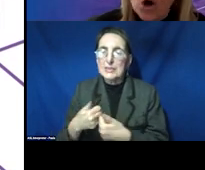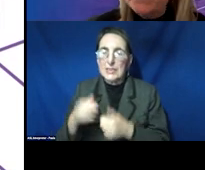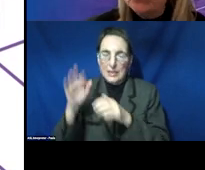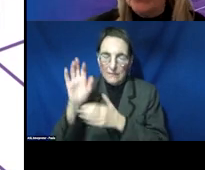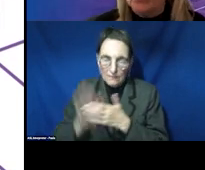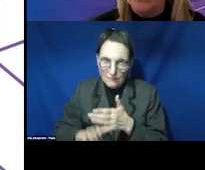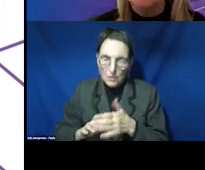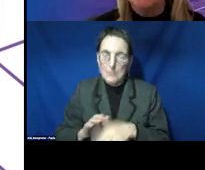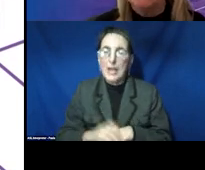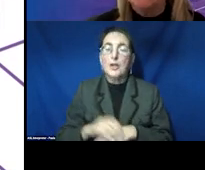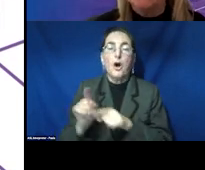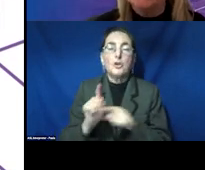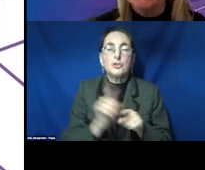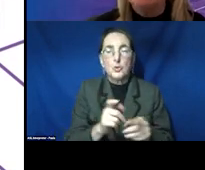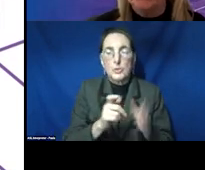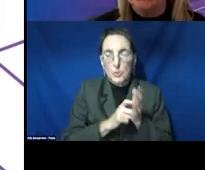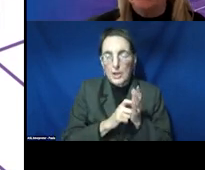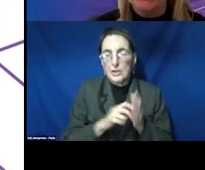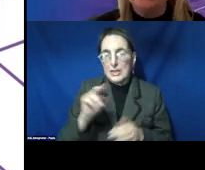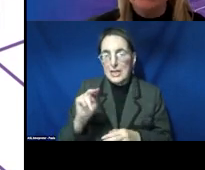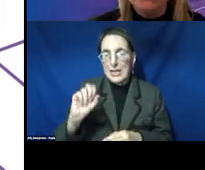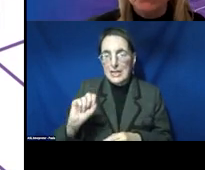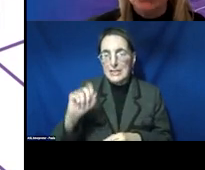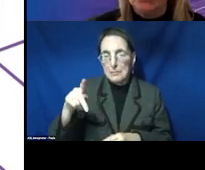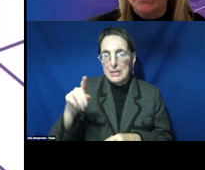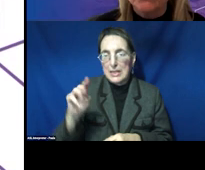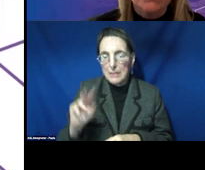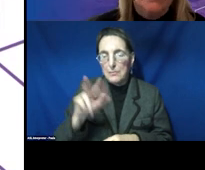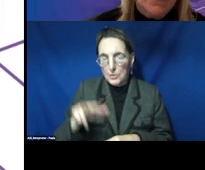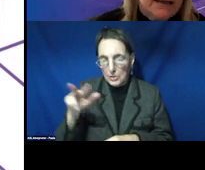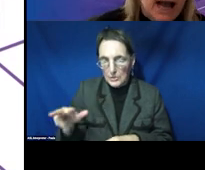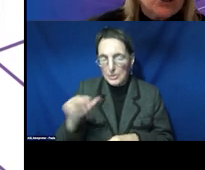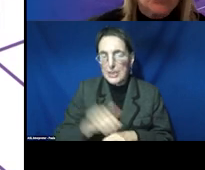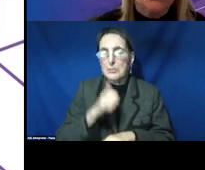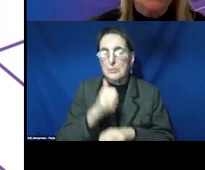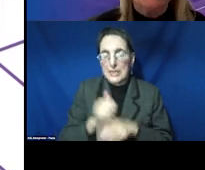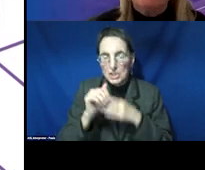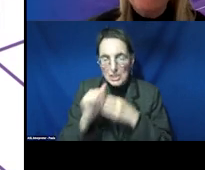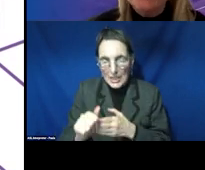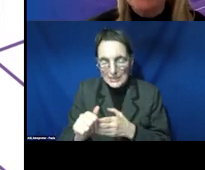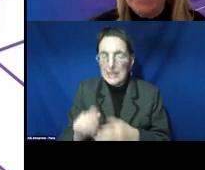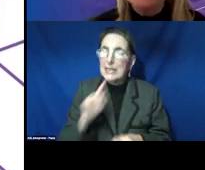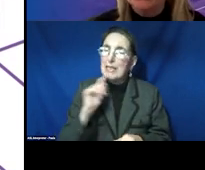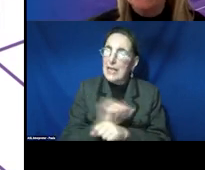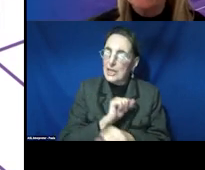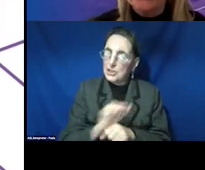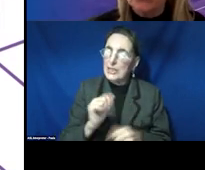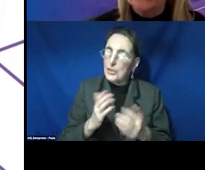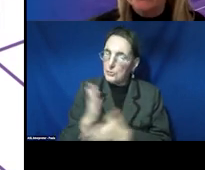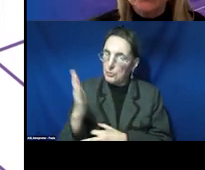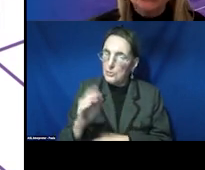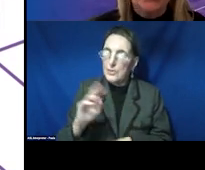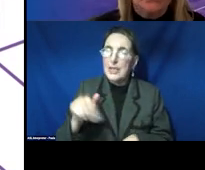things also required in NSPM 33 implementation guidance, and actually via the National